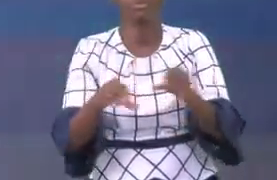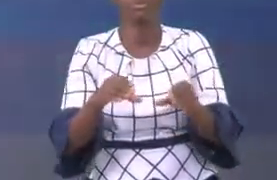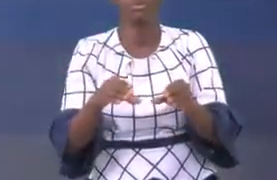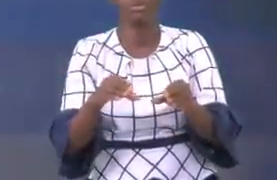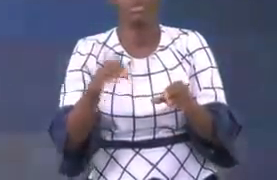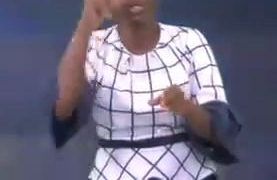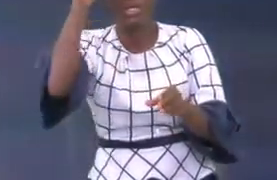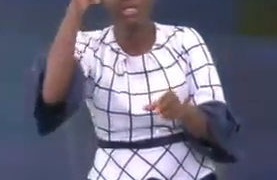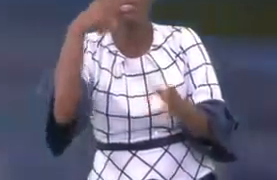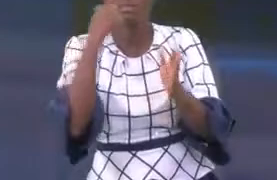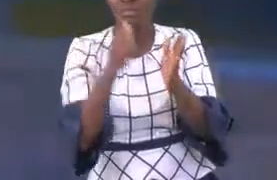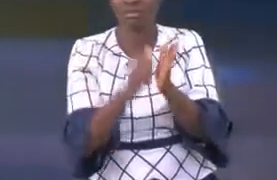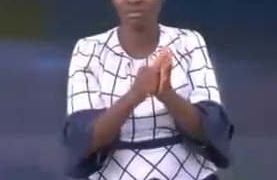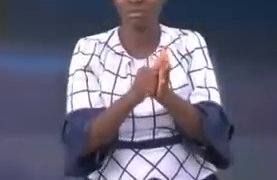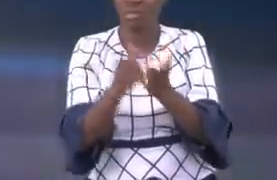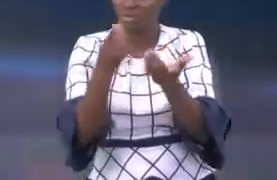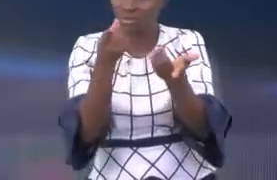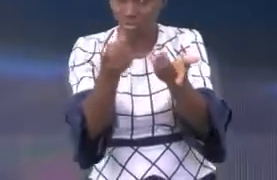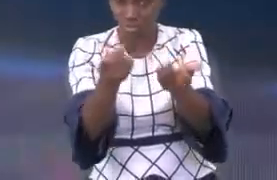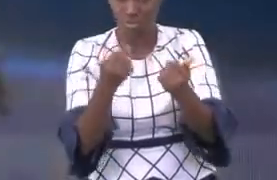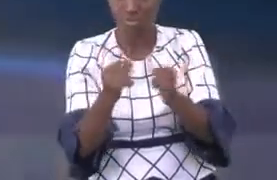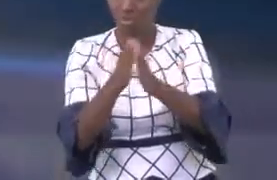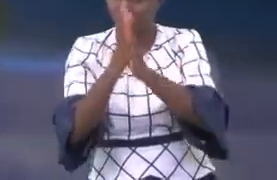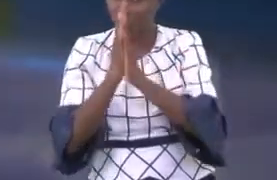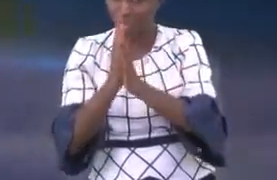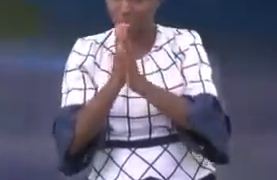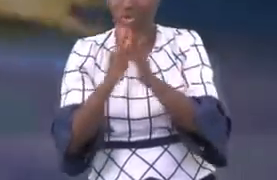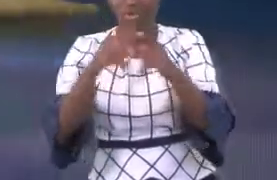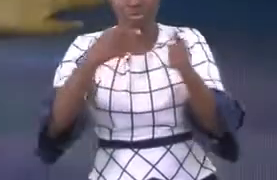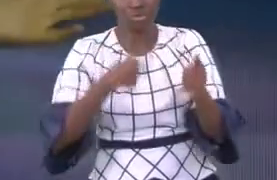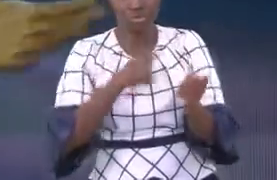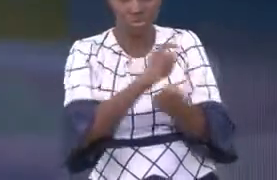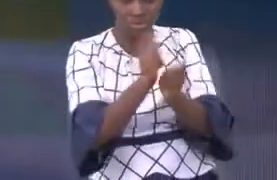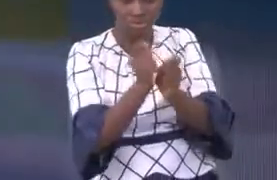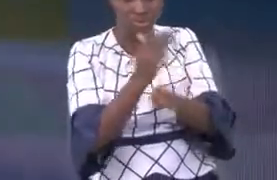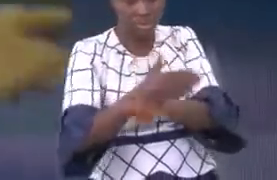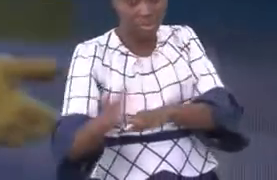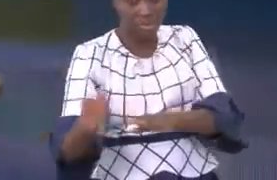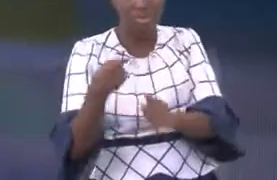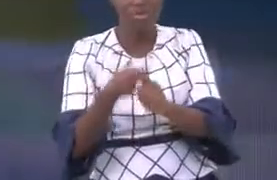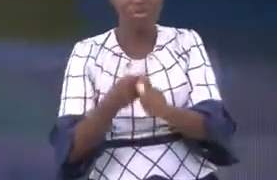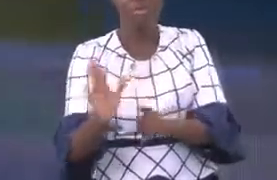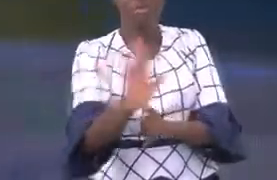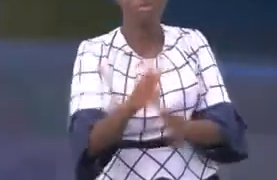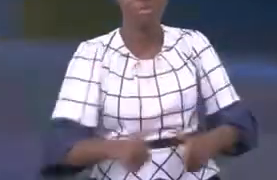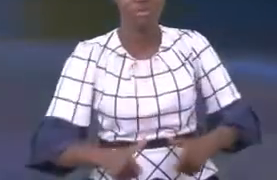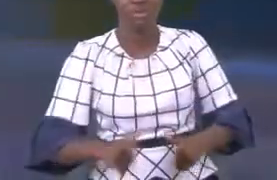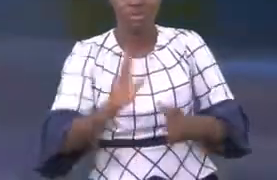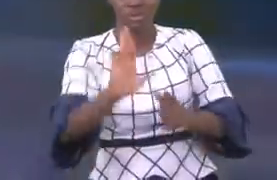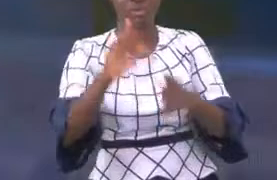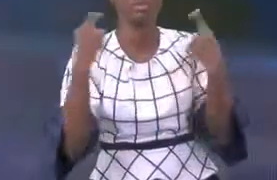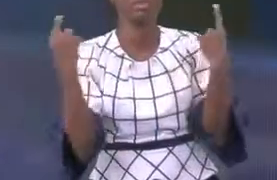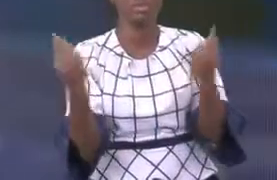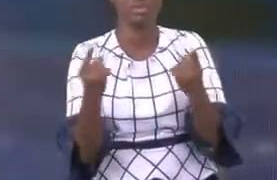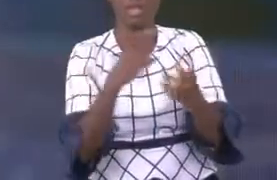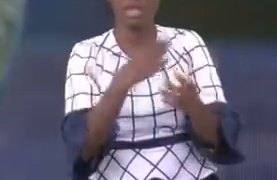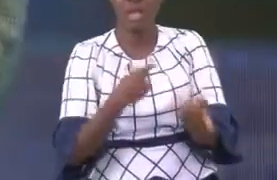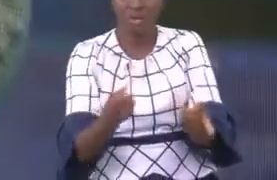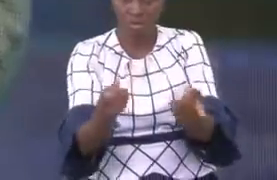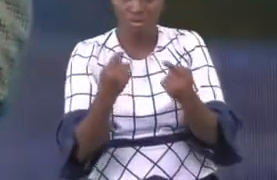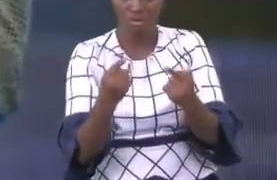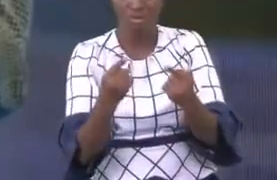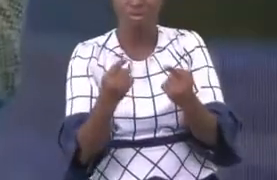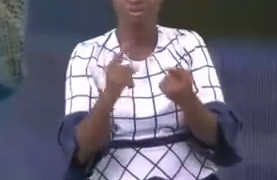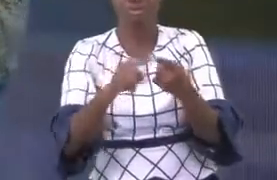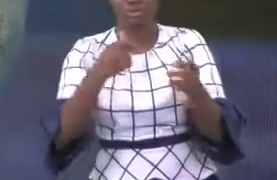turn to me, all the ends of the earth, and be ye saved. When we come to him, everyone that comes